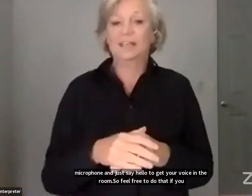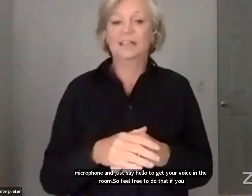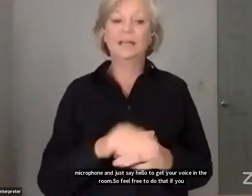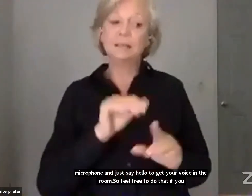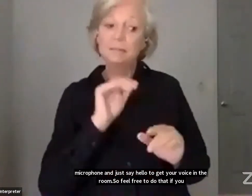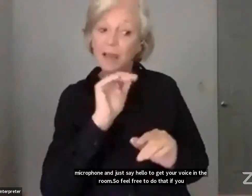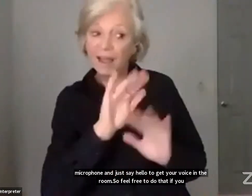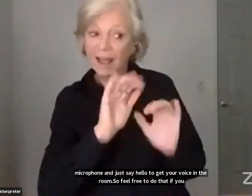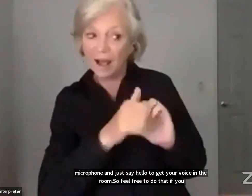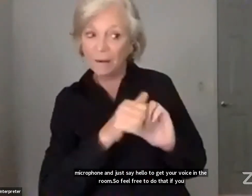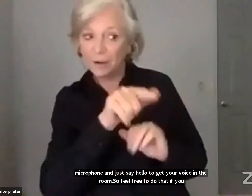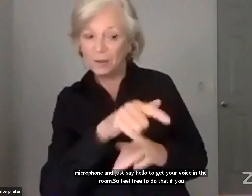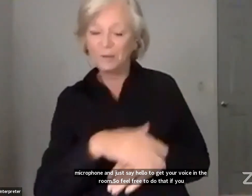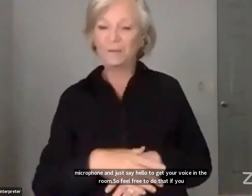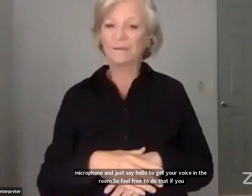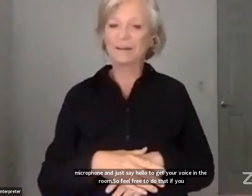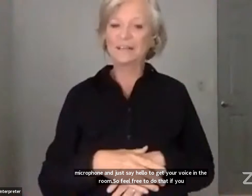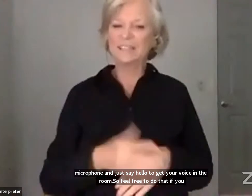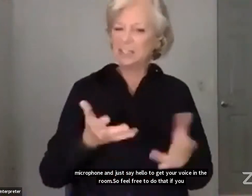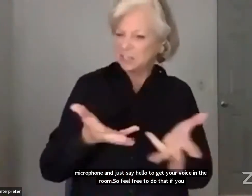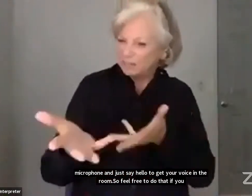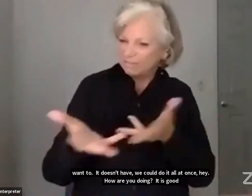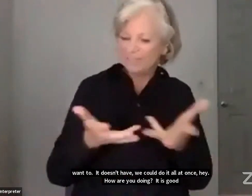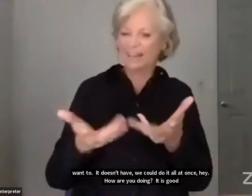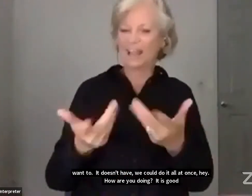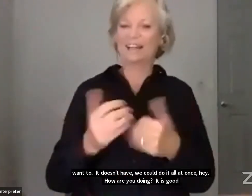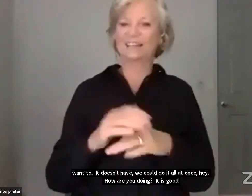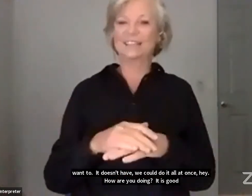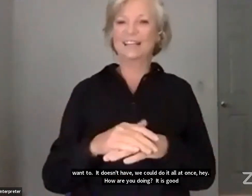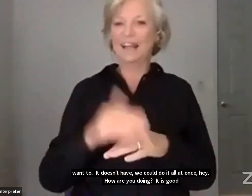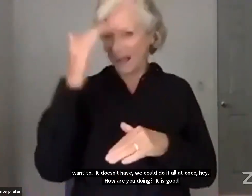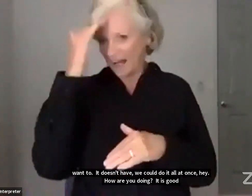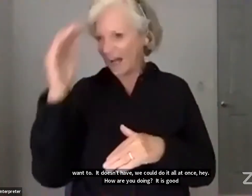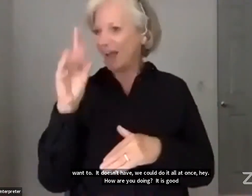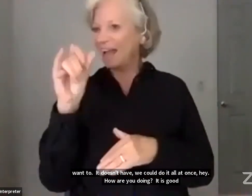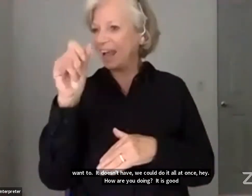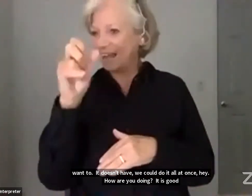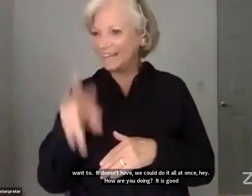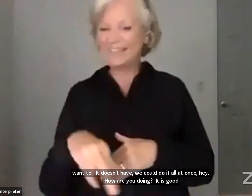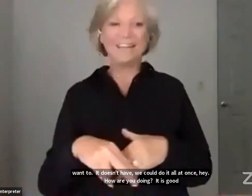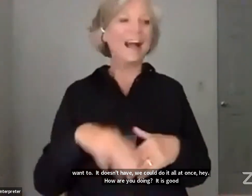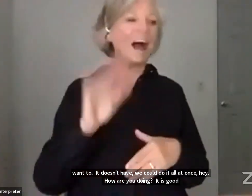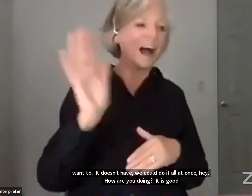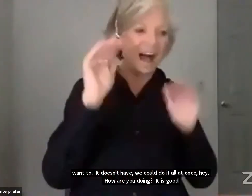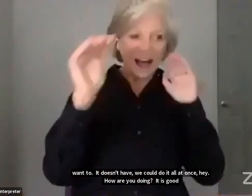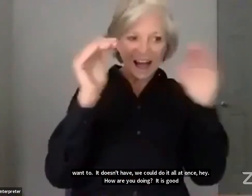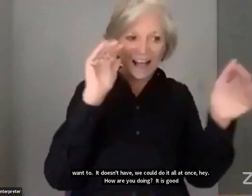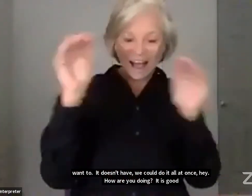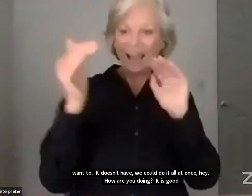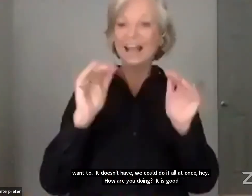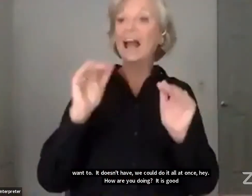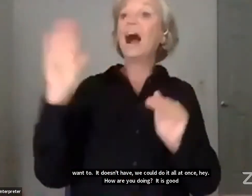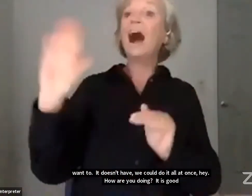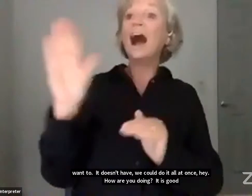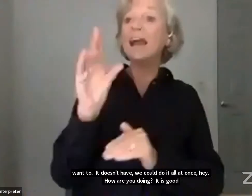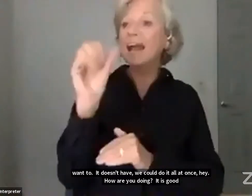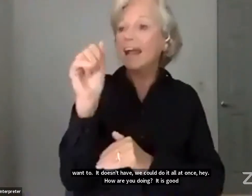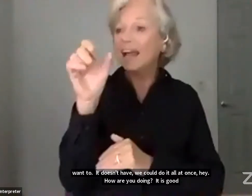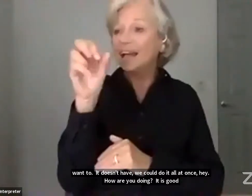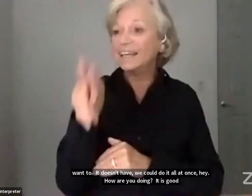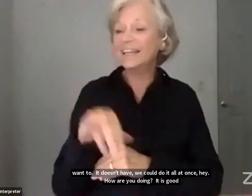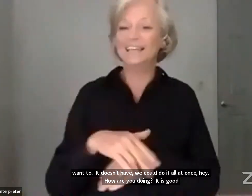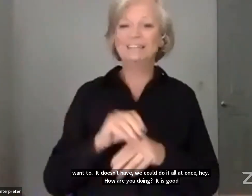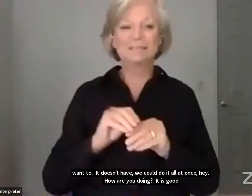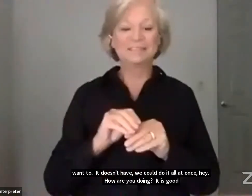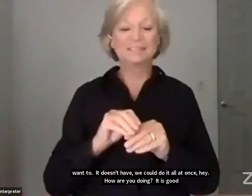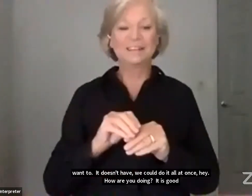see you. Nice to have you. Hi, Andy. Cherry Land loves you. Hi, Andy. So, very